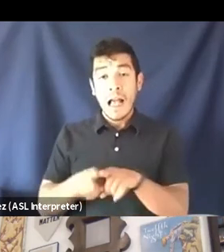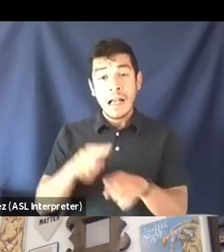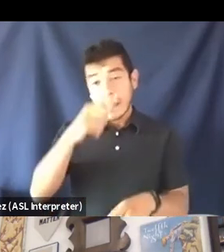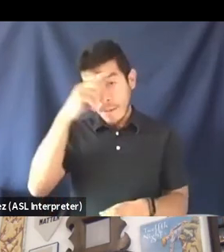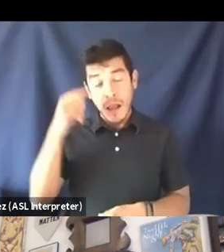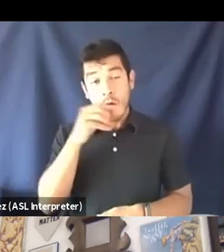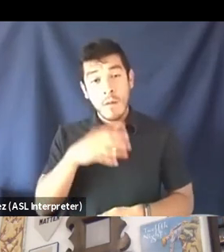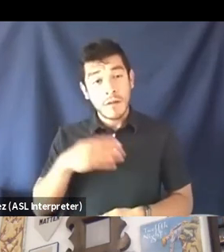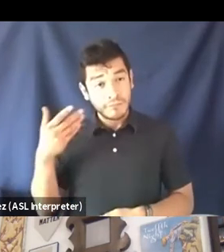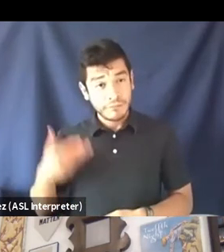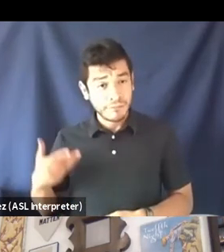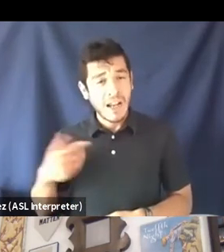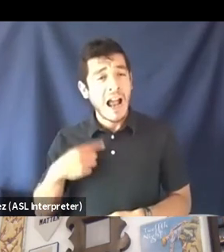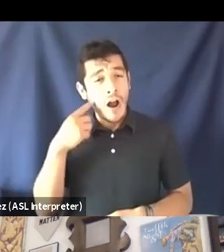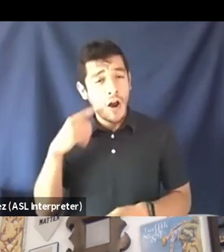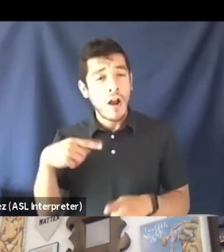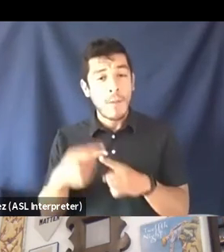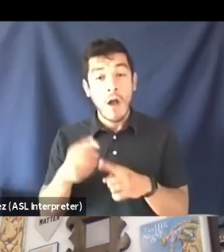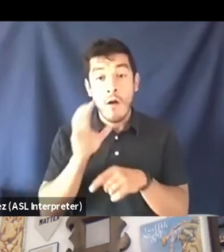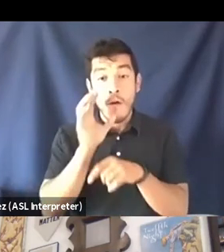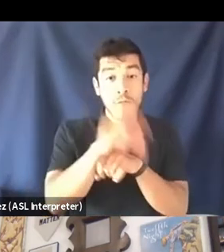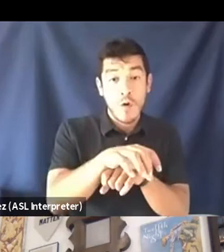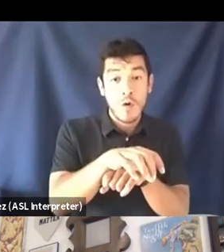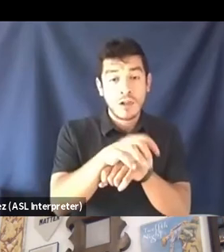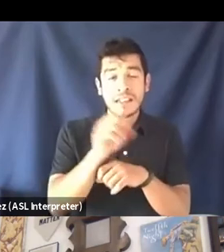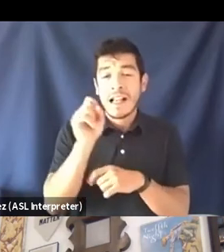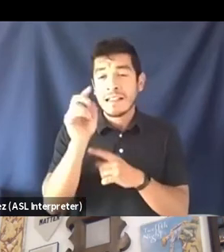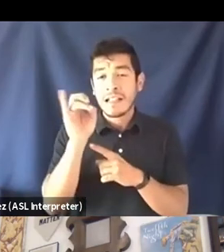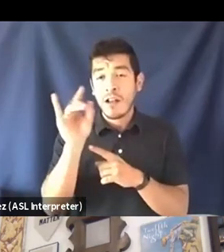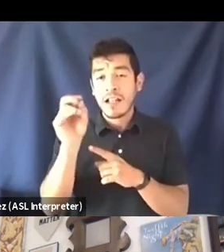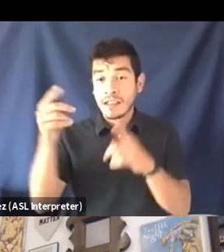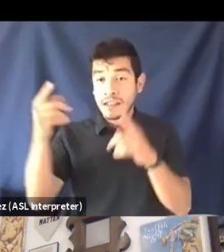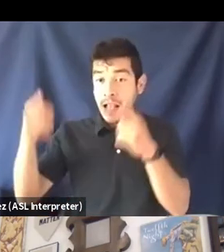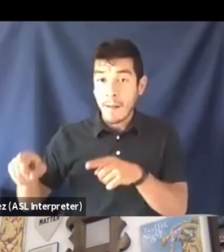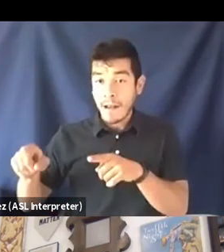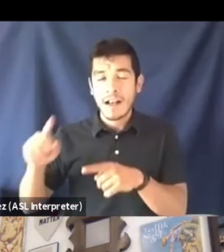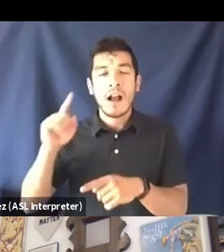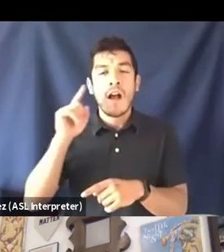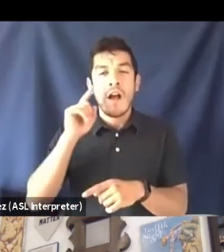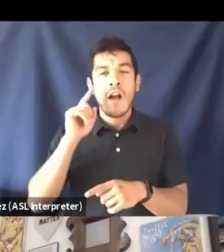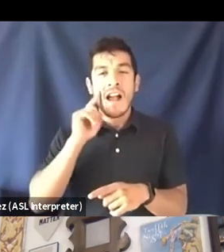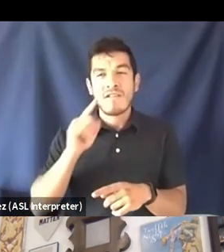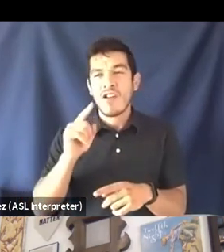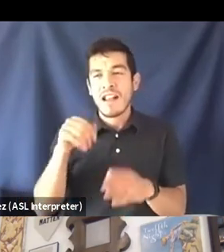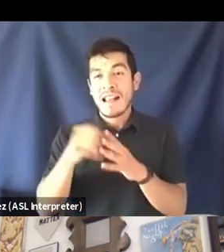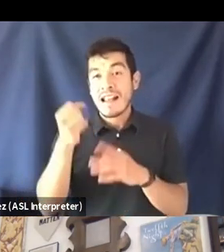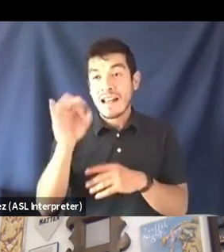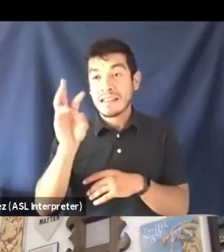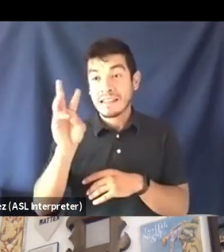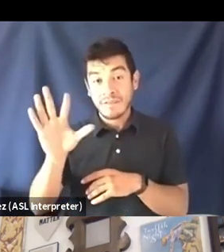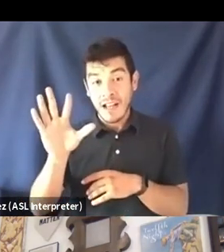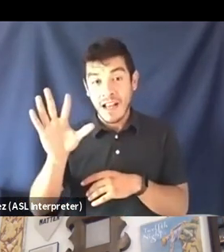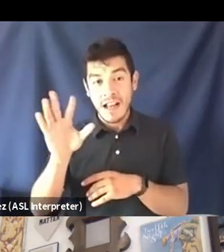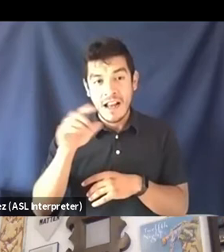about forced sterilizations happening, particularly Fannie Lou Hamer is an example of someone who in 1965 had